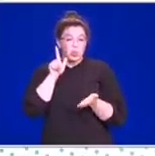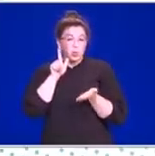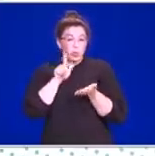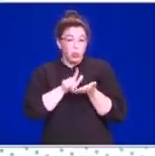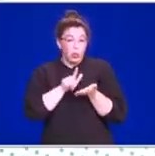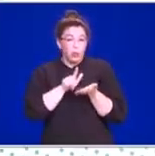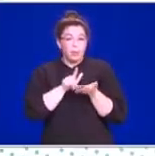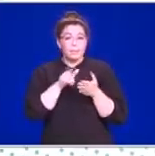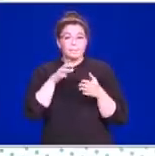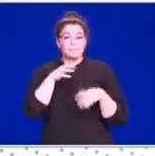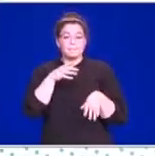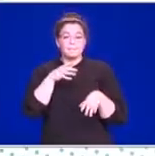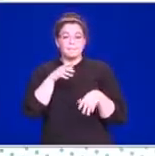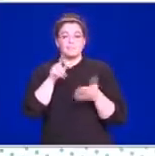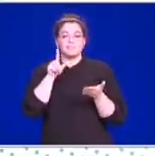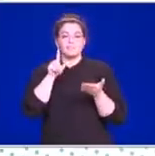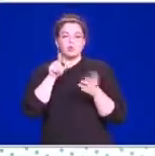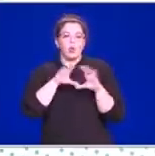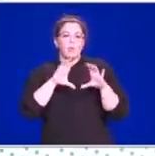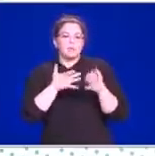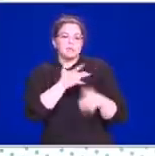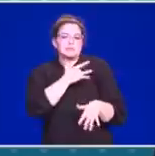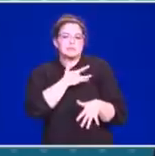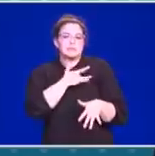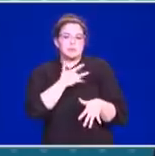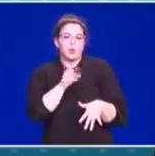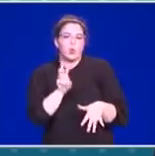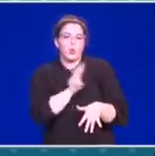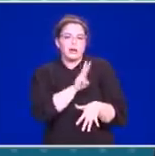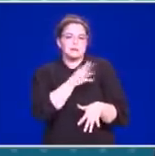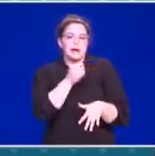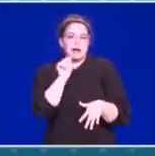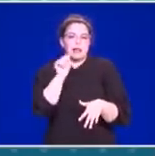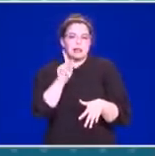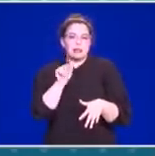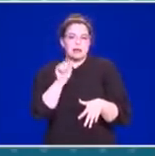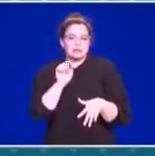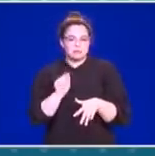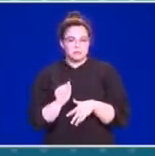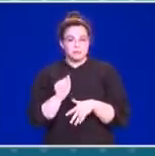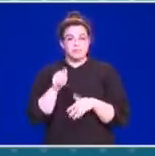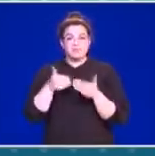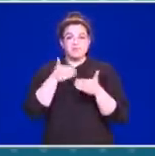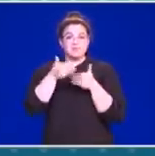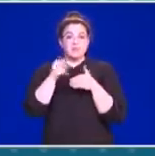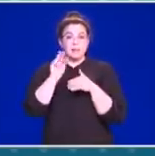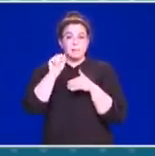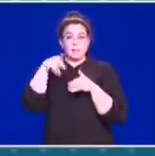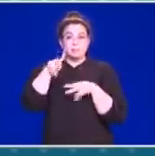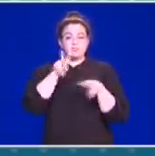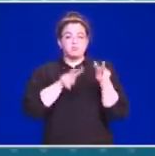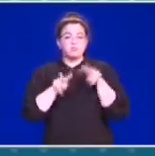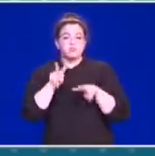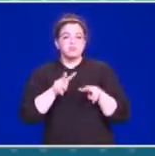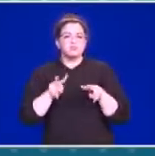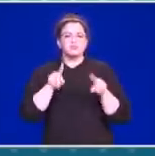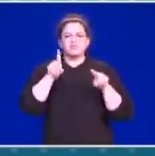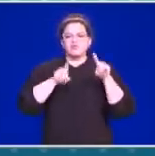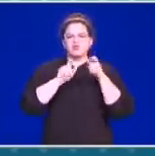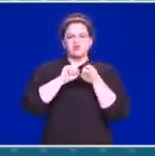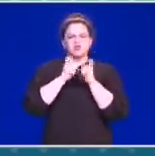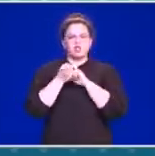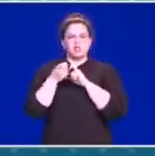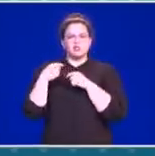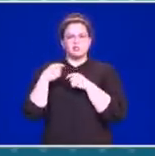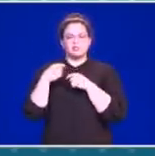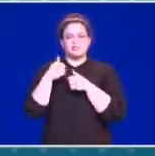in the western half of the country and in Alaska. This next set of maps will look at population change by decade for counties in